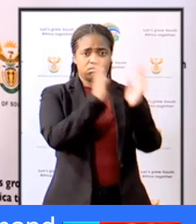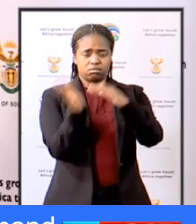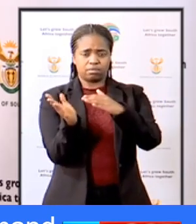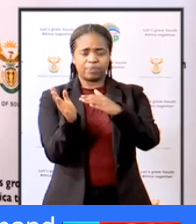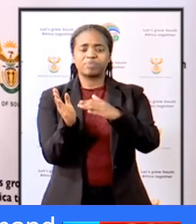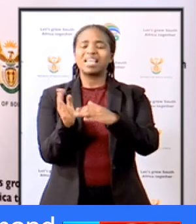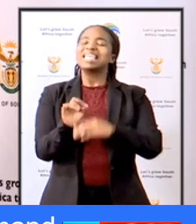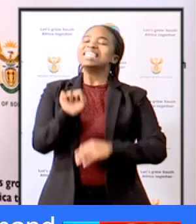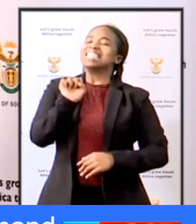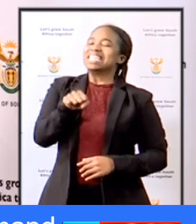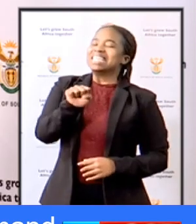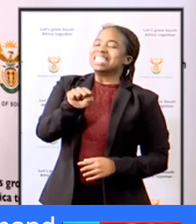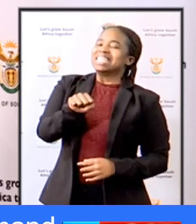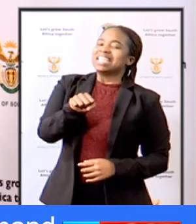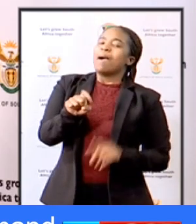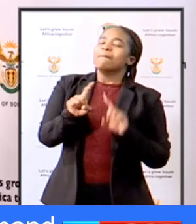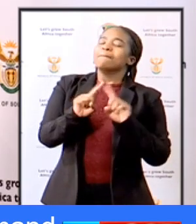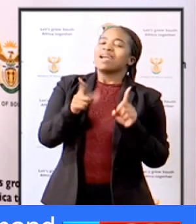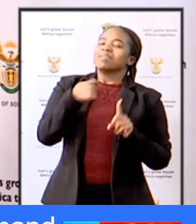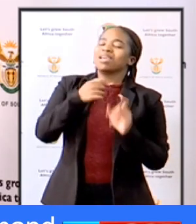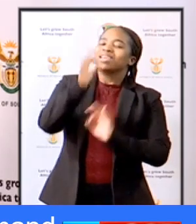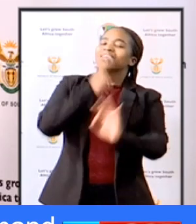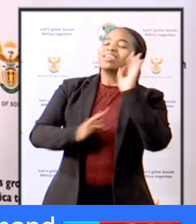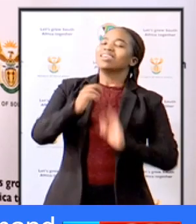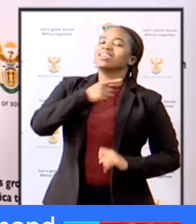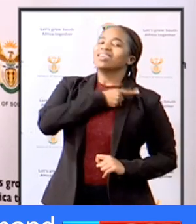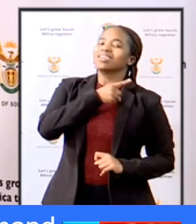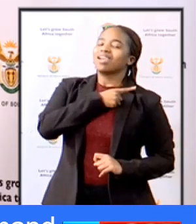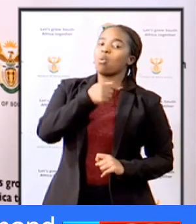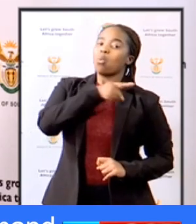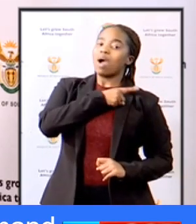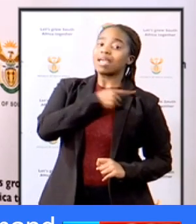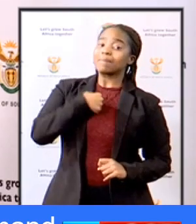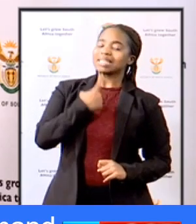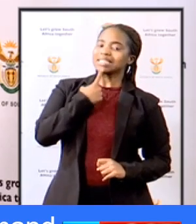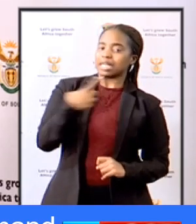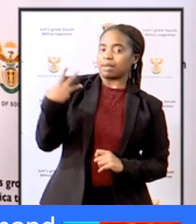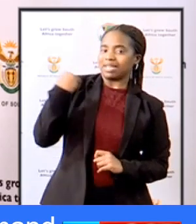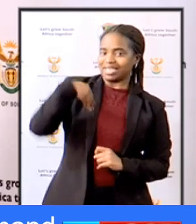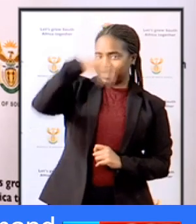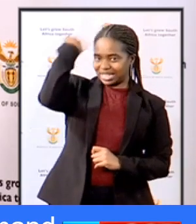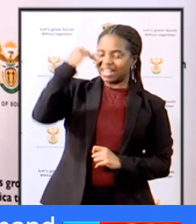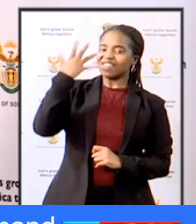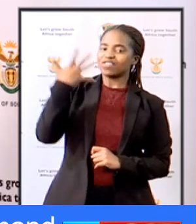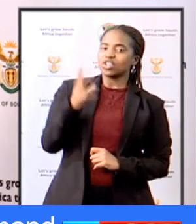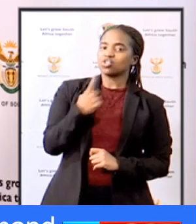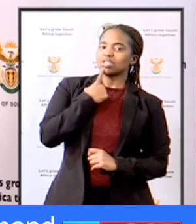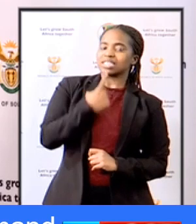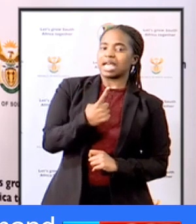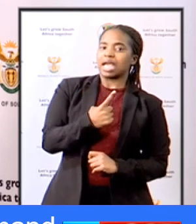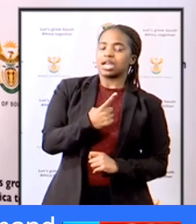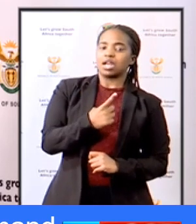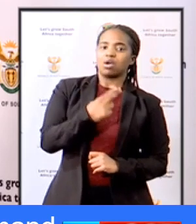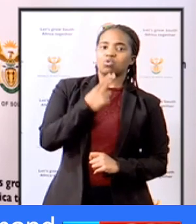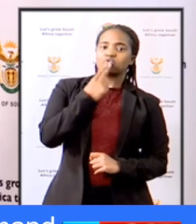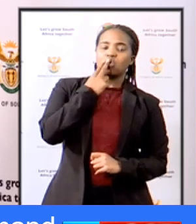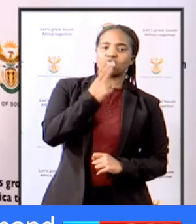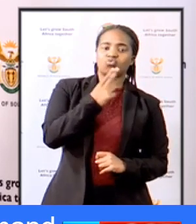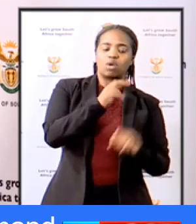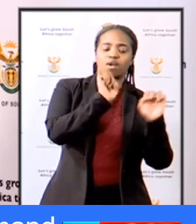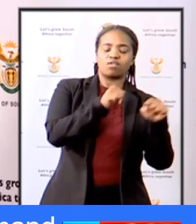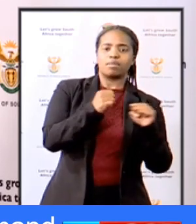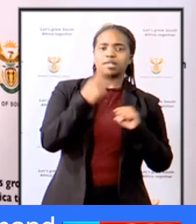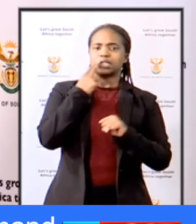That, yes, but can't you enlighten us on the arguments as Minister Dlamini Zuma did with cigarettes, for